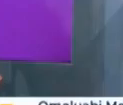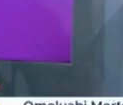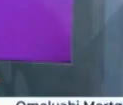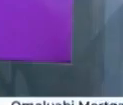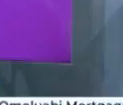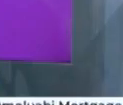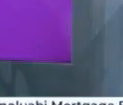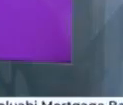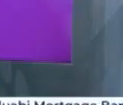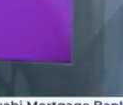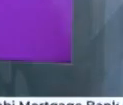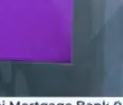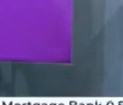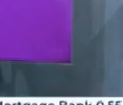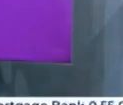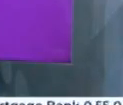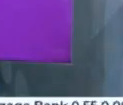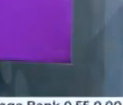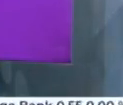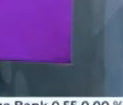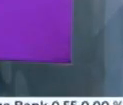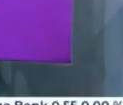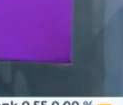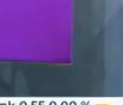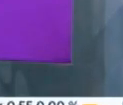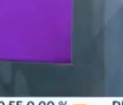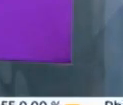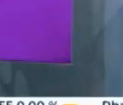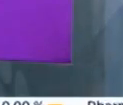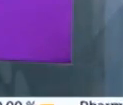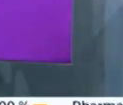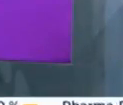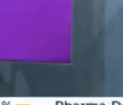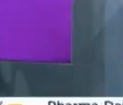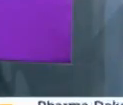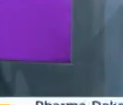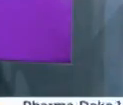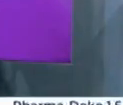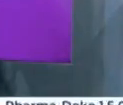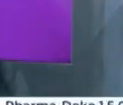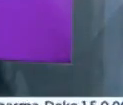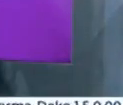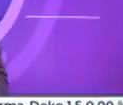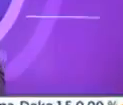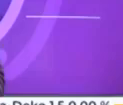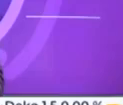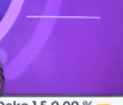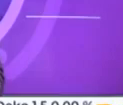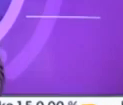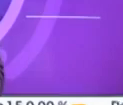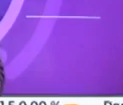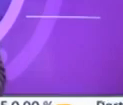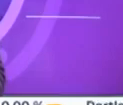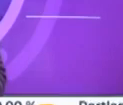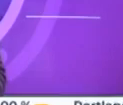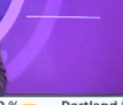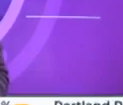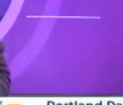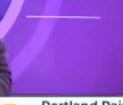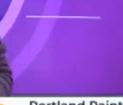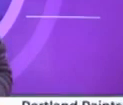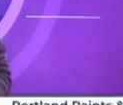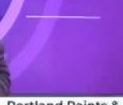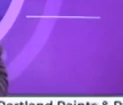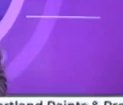social skills, on their curiosity and like that. Okay. So now to the back. Yes. Why? Why did you decide to